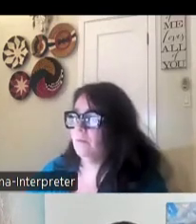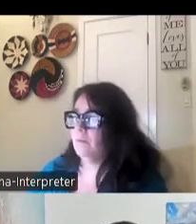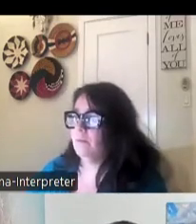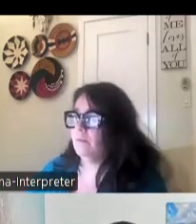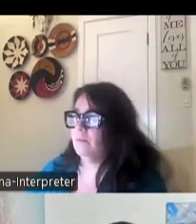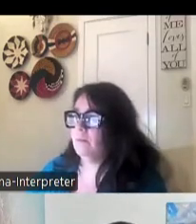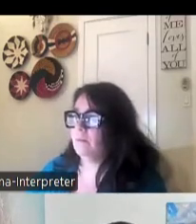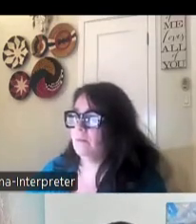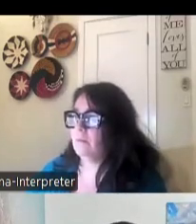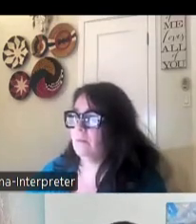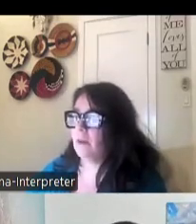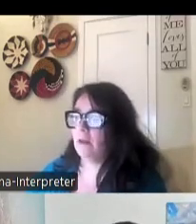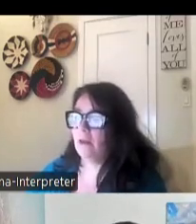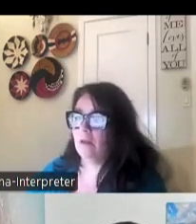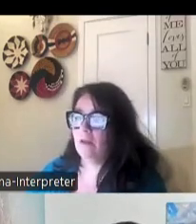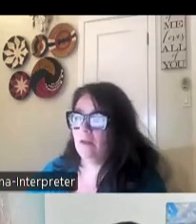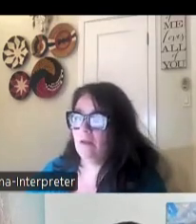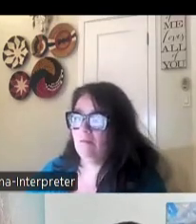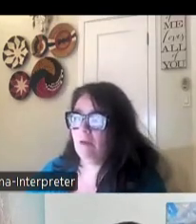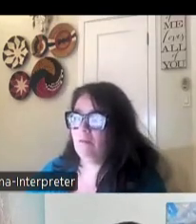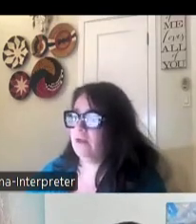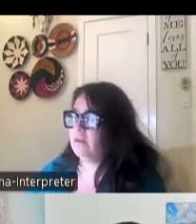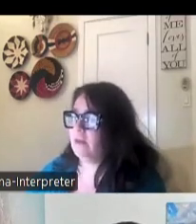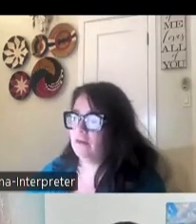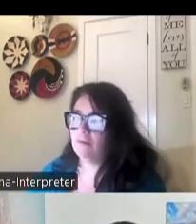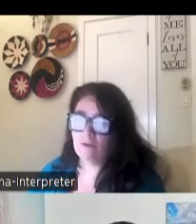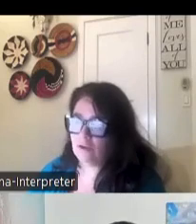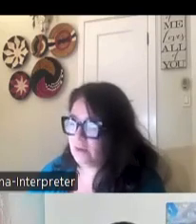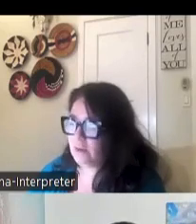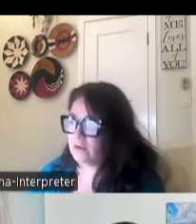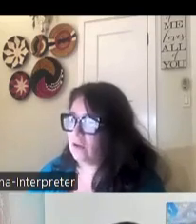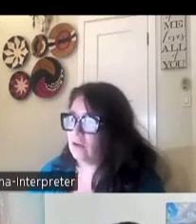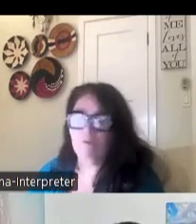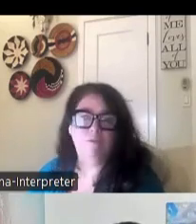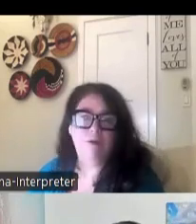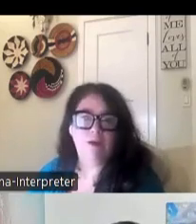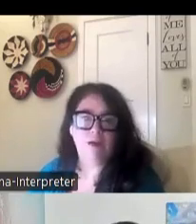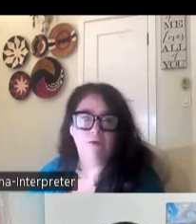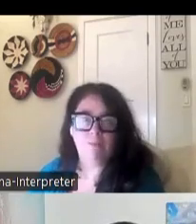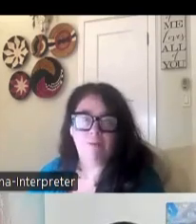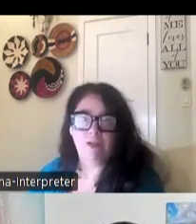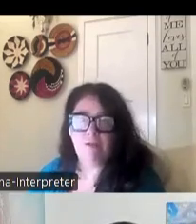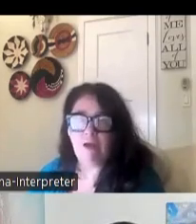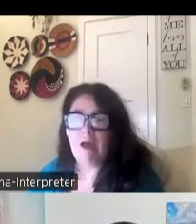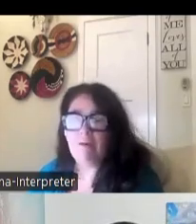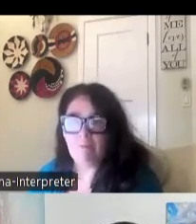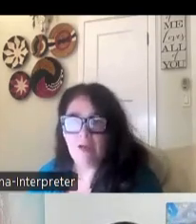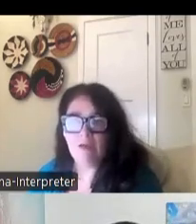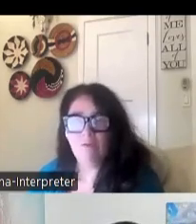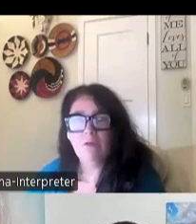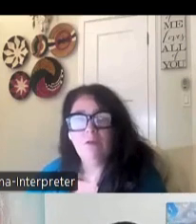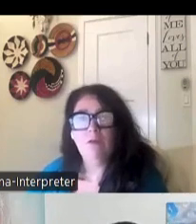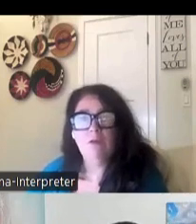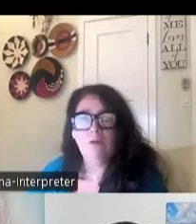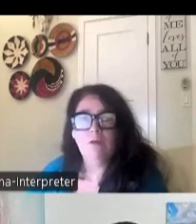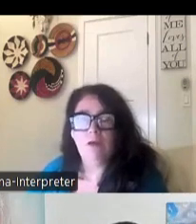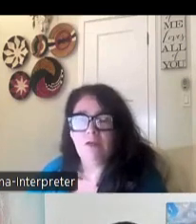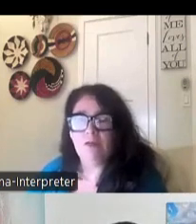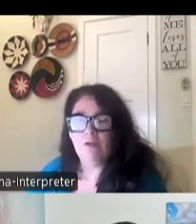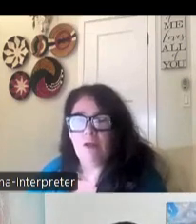And I'll zoom back out again briefly to give a broader global perspective before honing in again on California